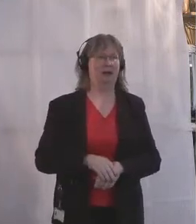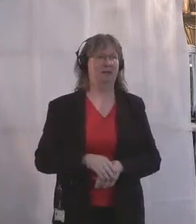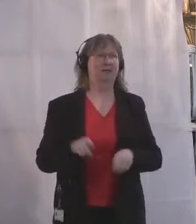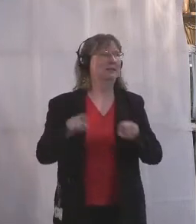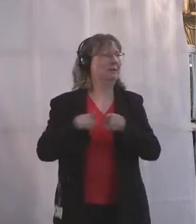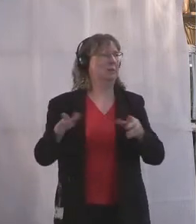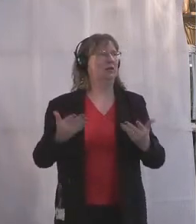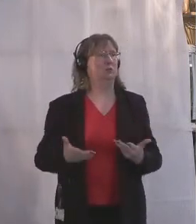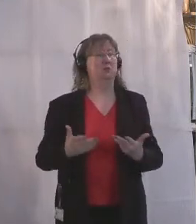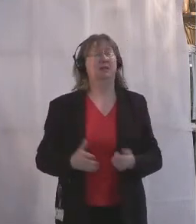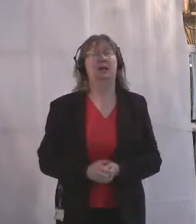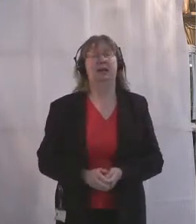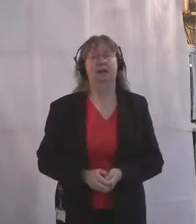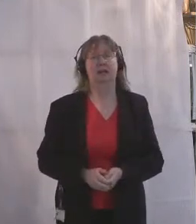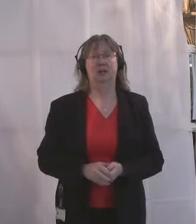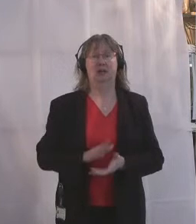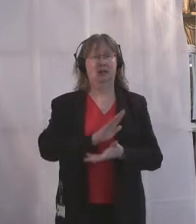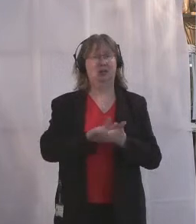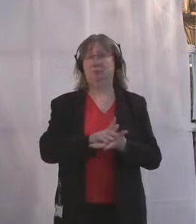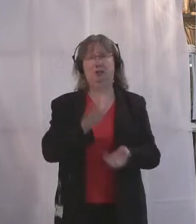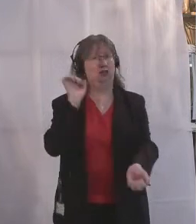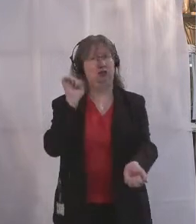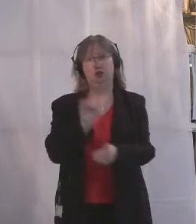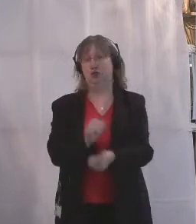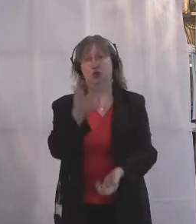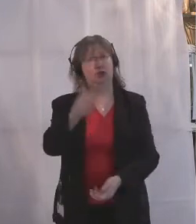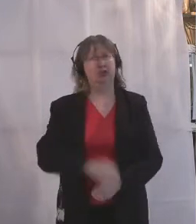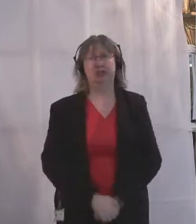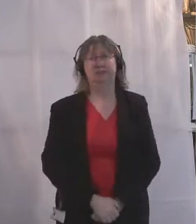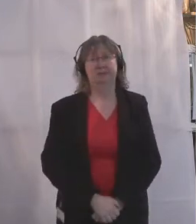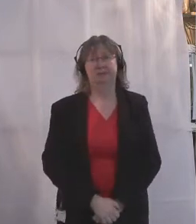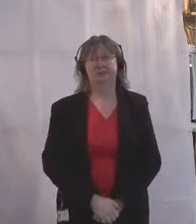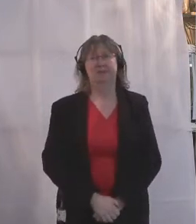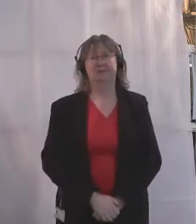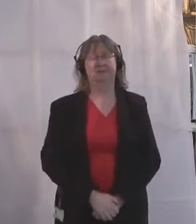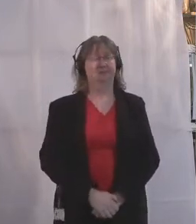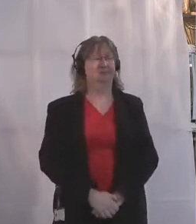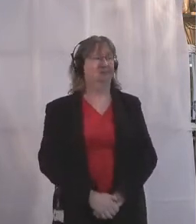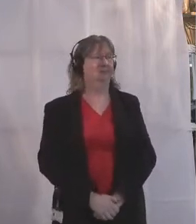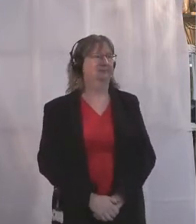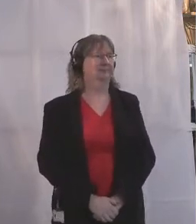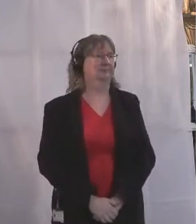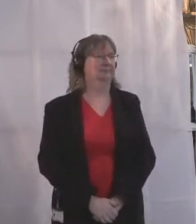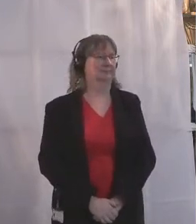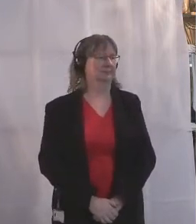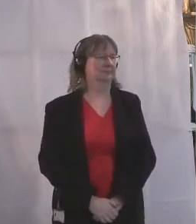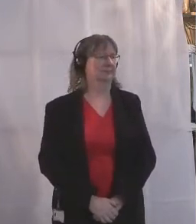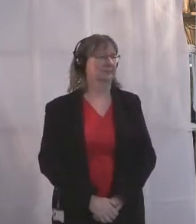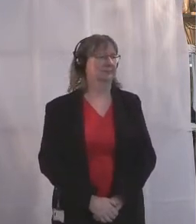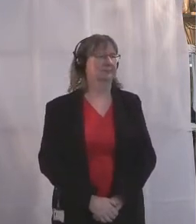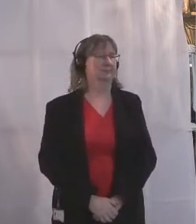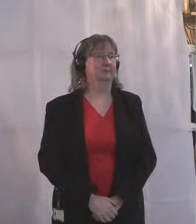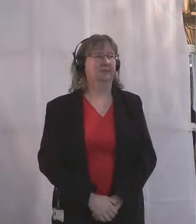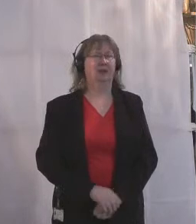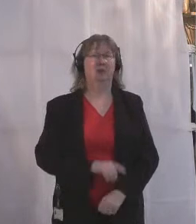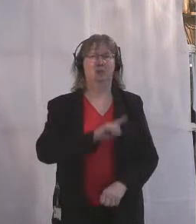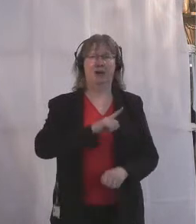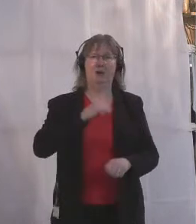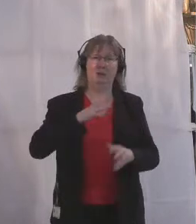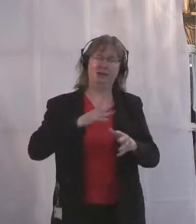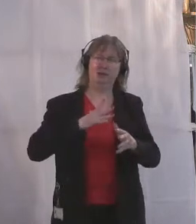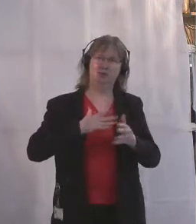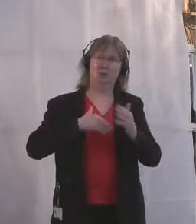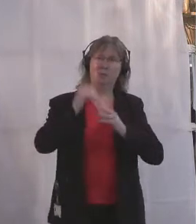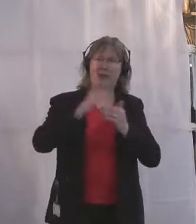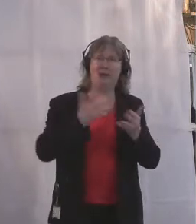So once you're with us, we try and keep hold of you and keep working with you, and that's what it's all about, building that alumni and building that